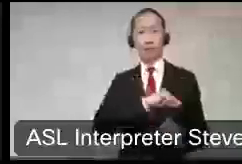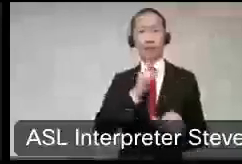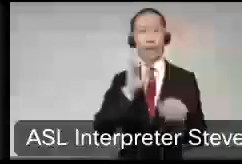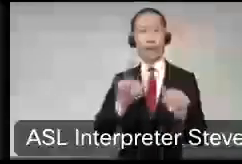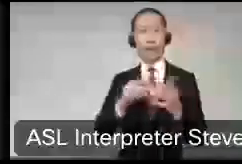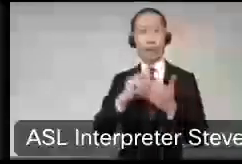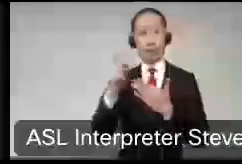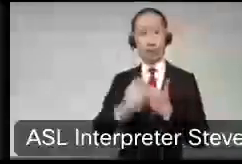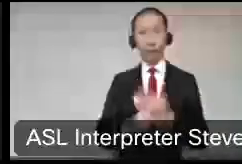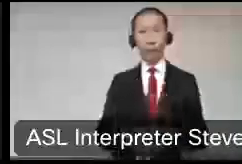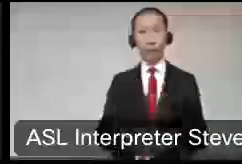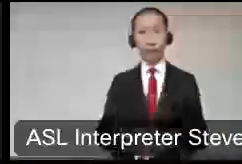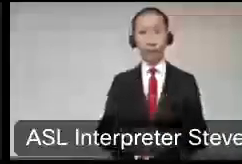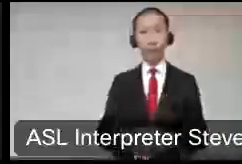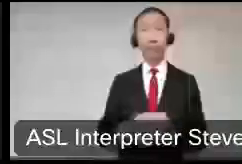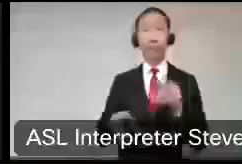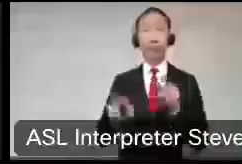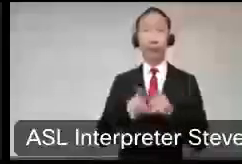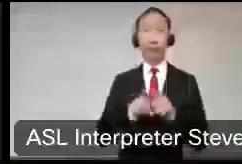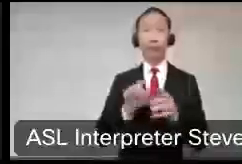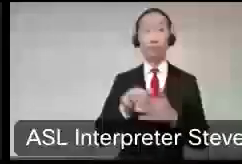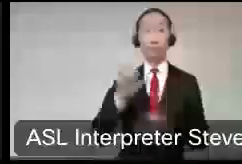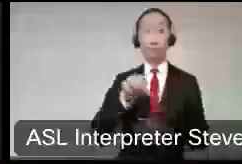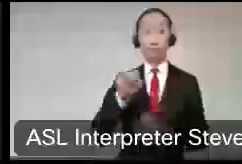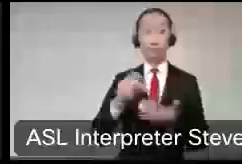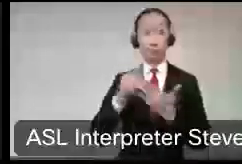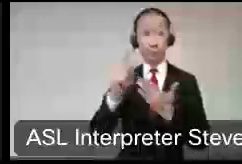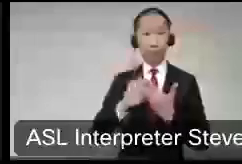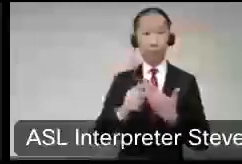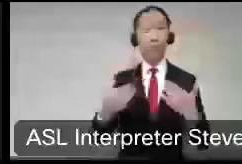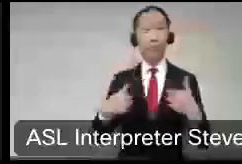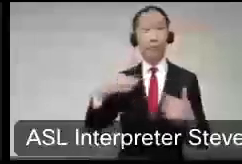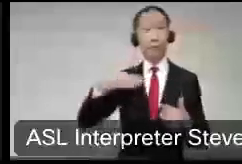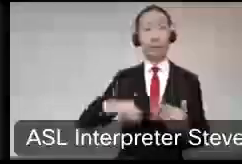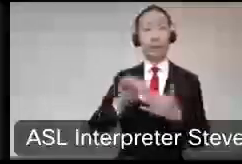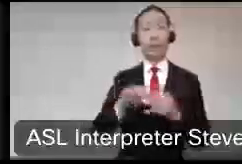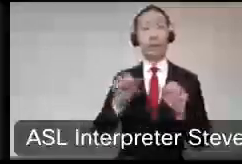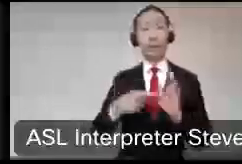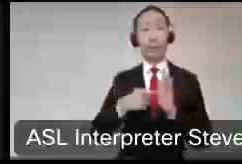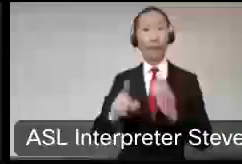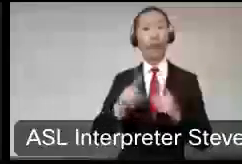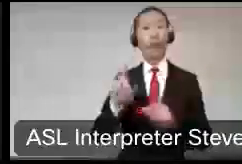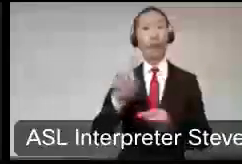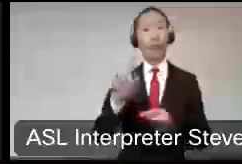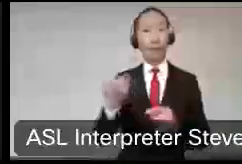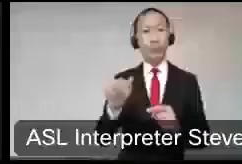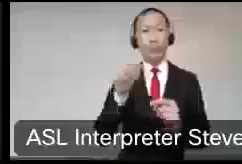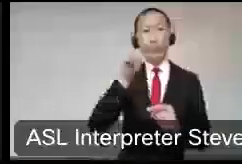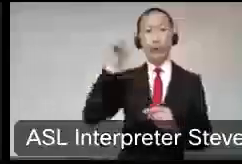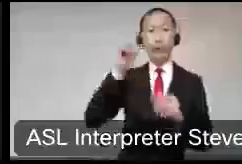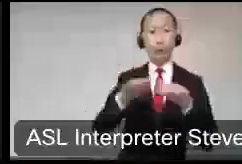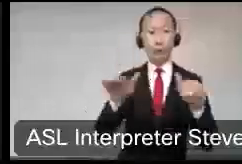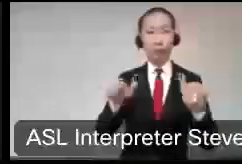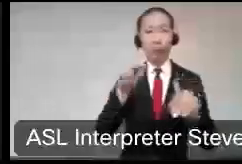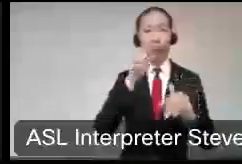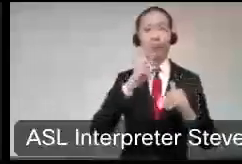program. Now, additionally, the Social Security program has a benefit that is payable to disabled adult children who are